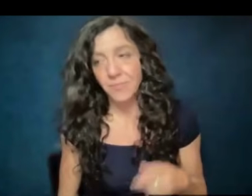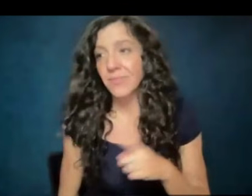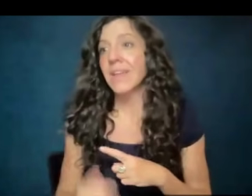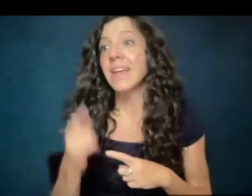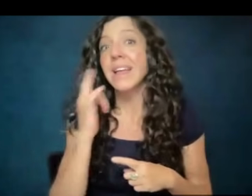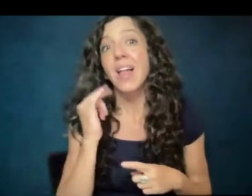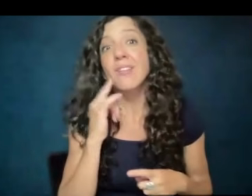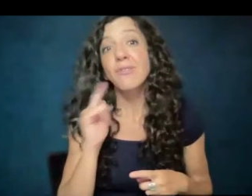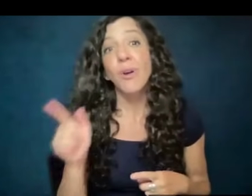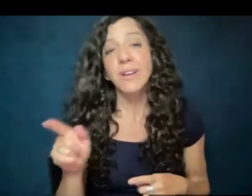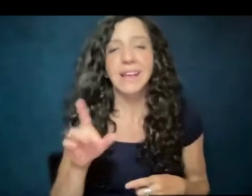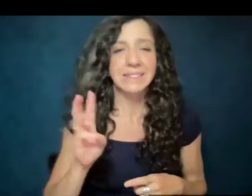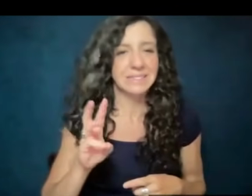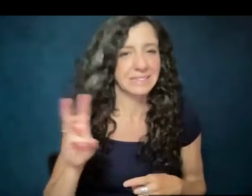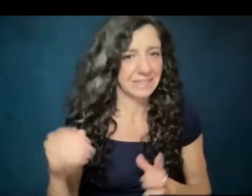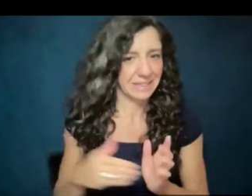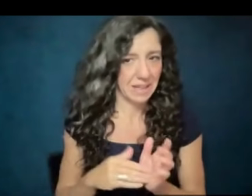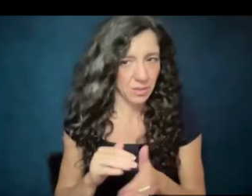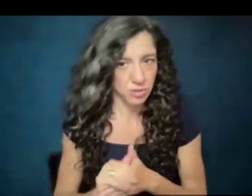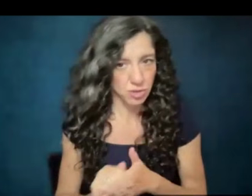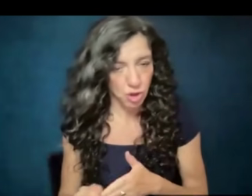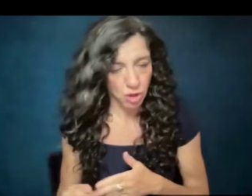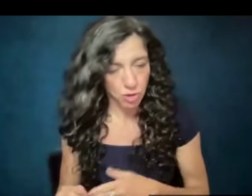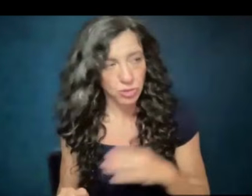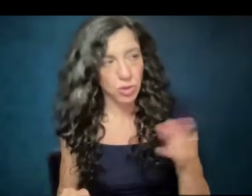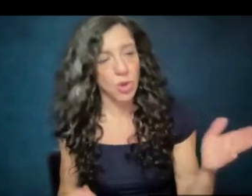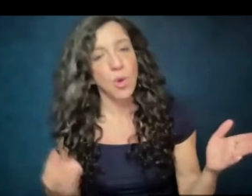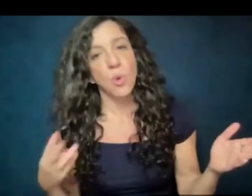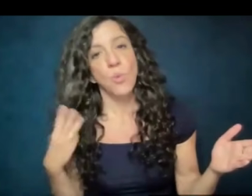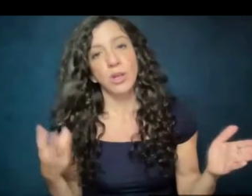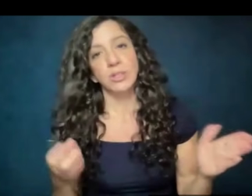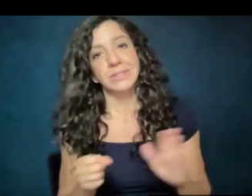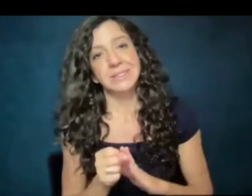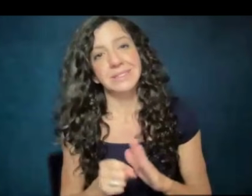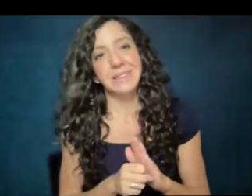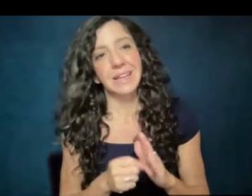about $66,000. And in Washington